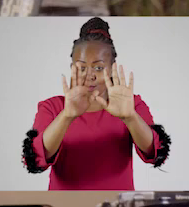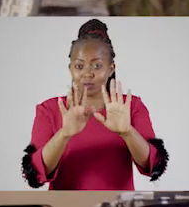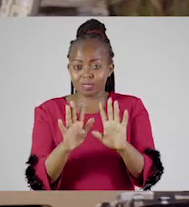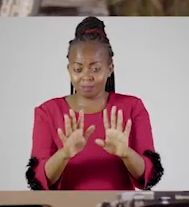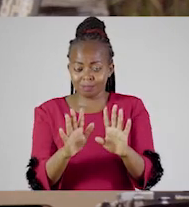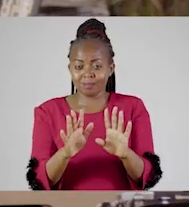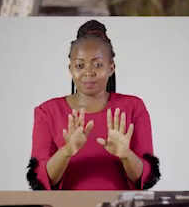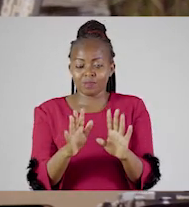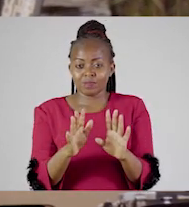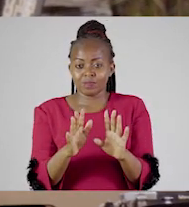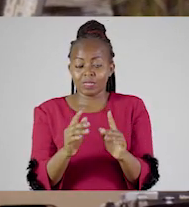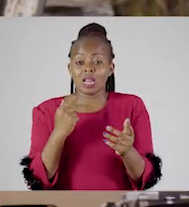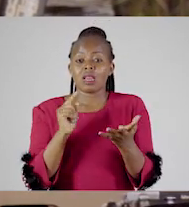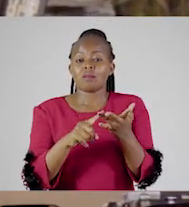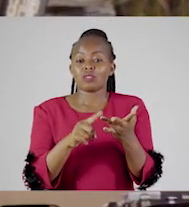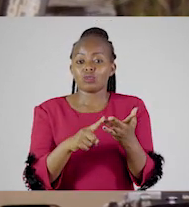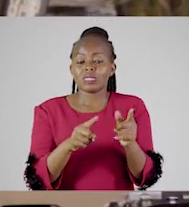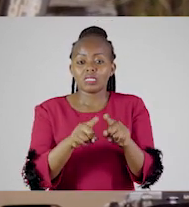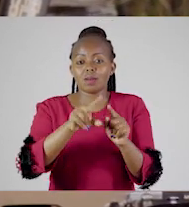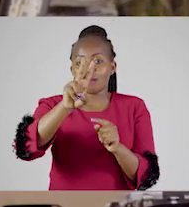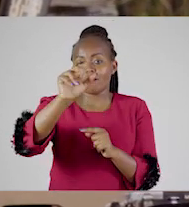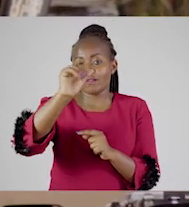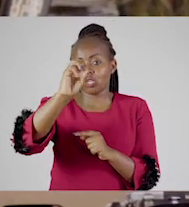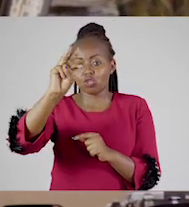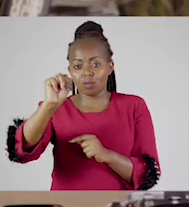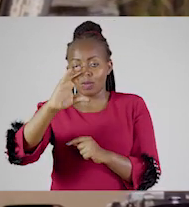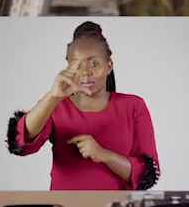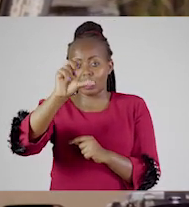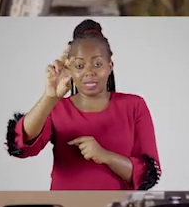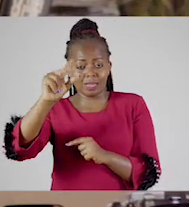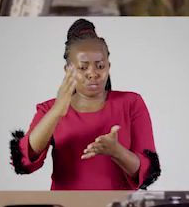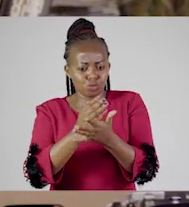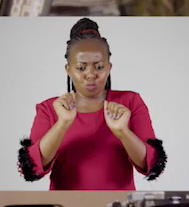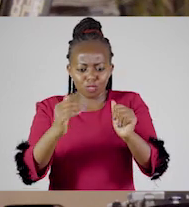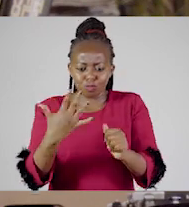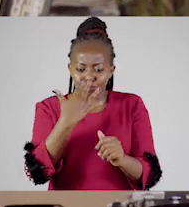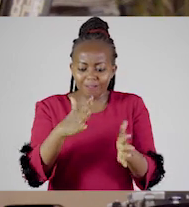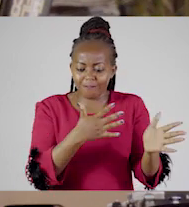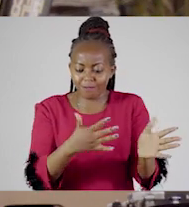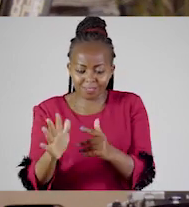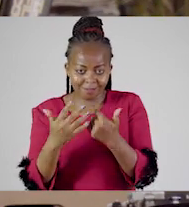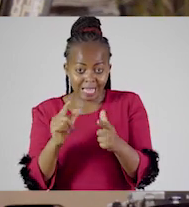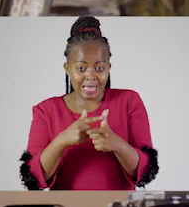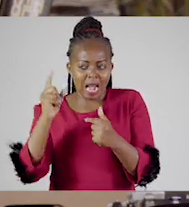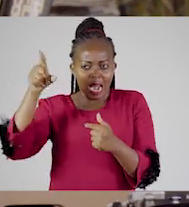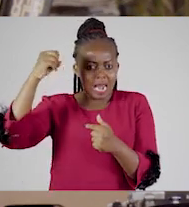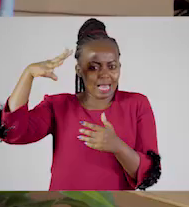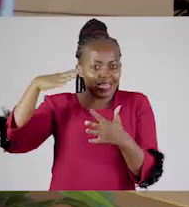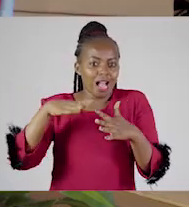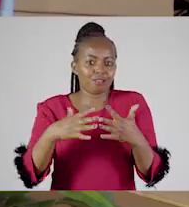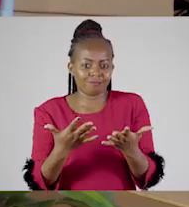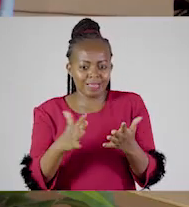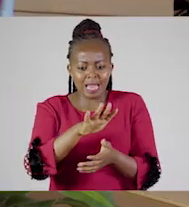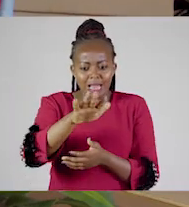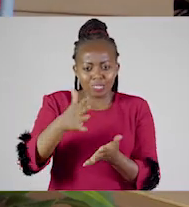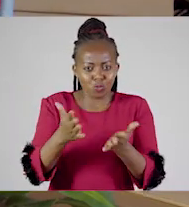and very useful. Secondly, a vacuum cleaner will also get rid of the dust. Then, the lighting in areas